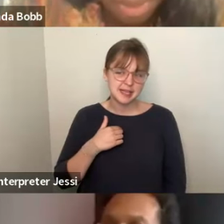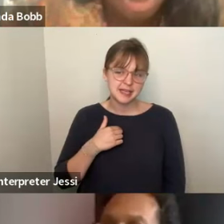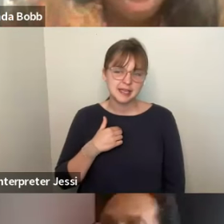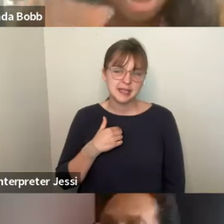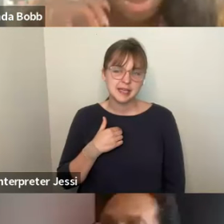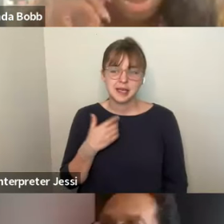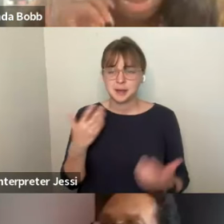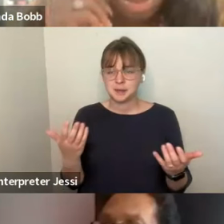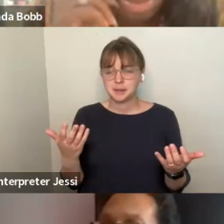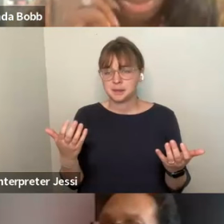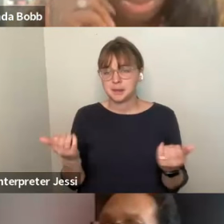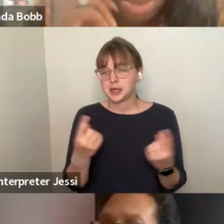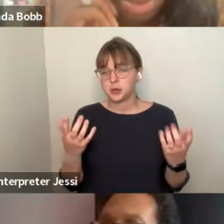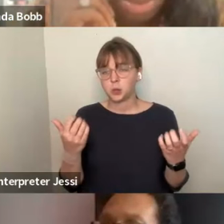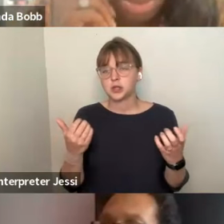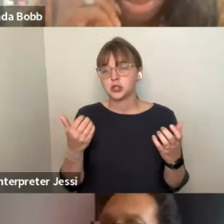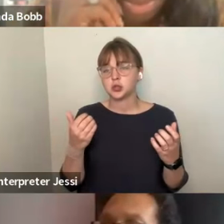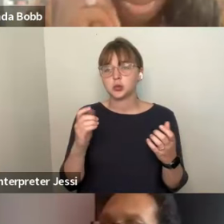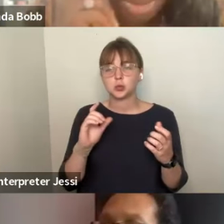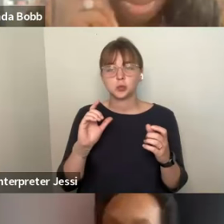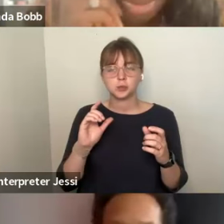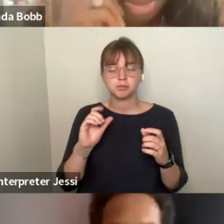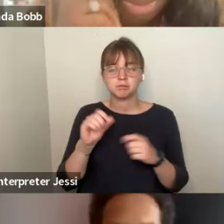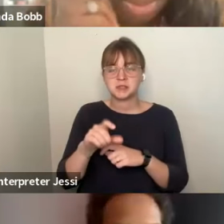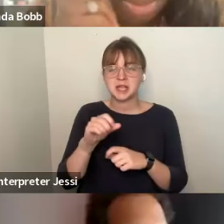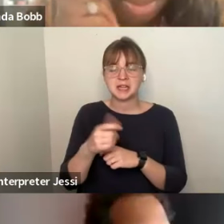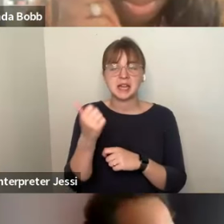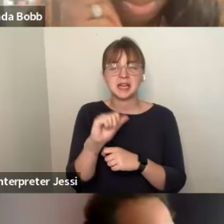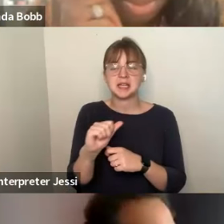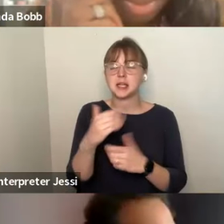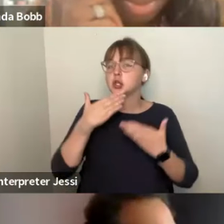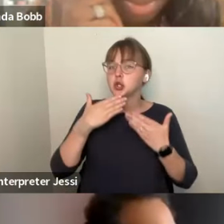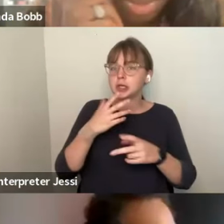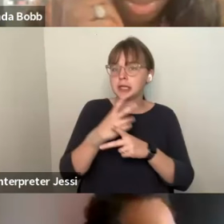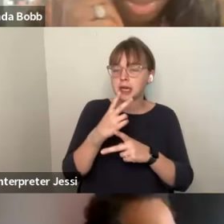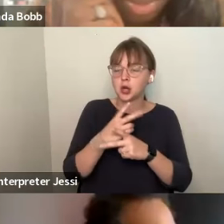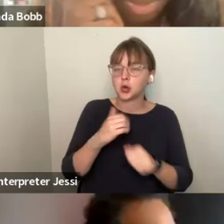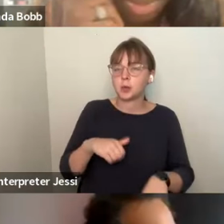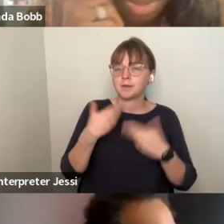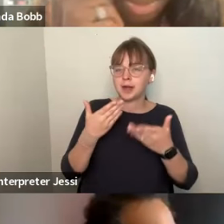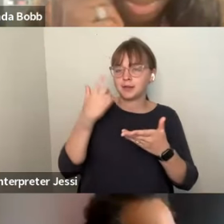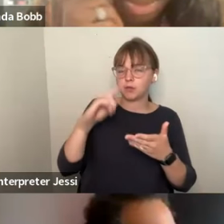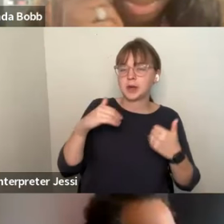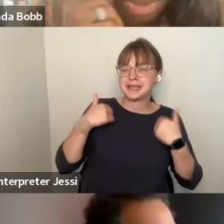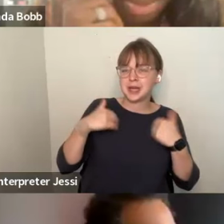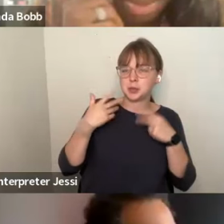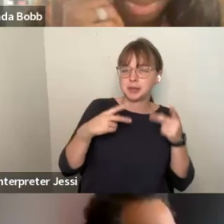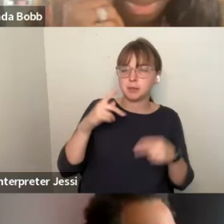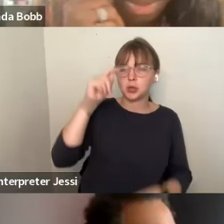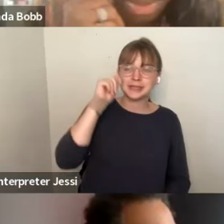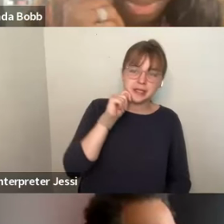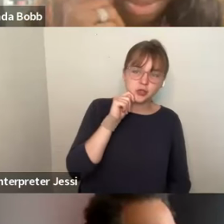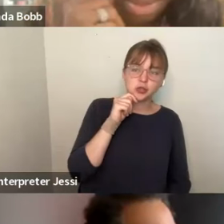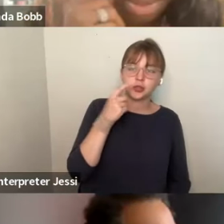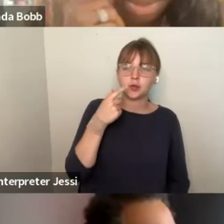anybody put into chat places that are providing good care for adolescents with a substance use